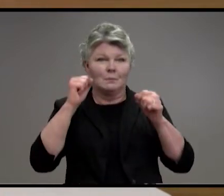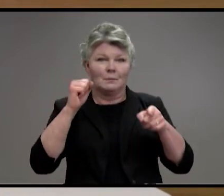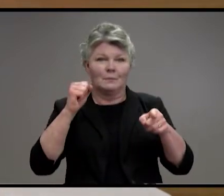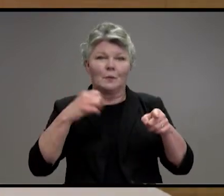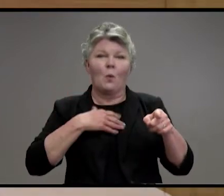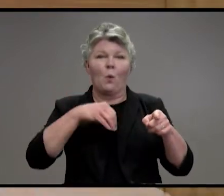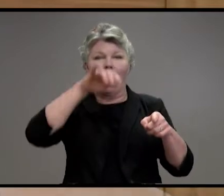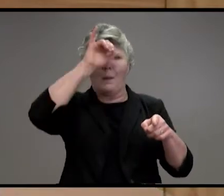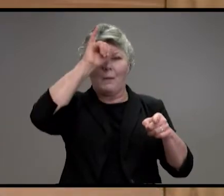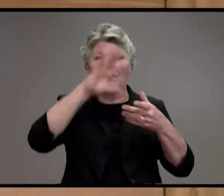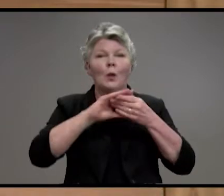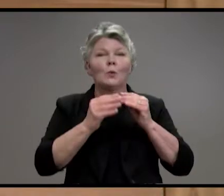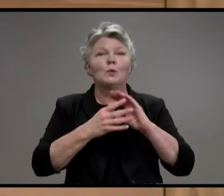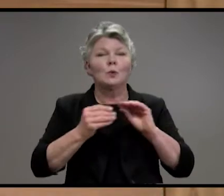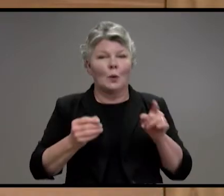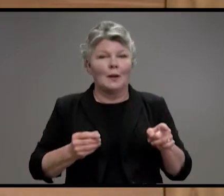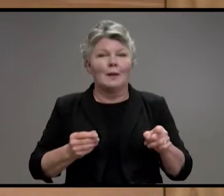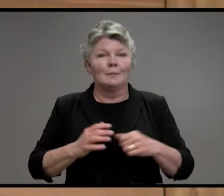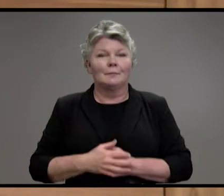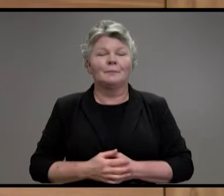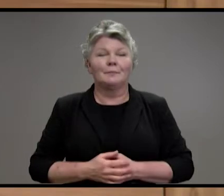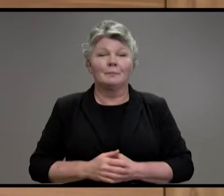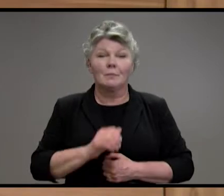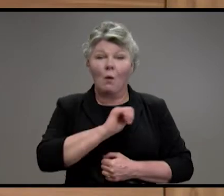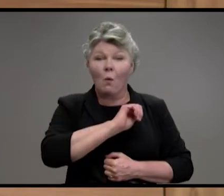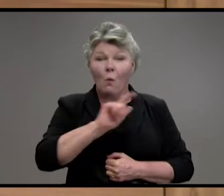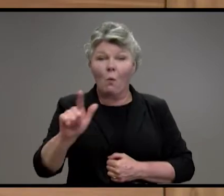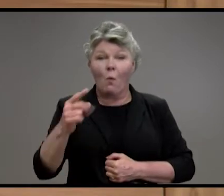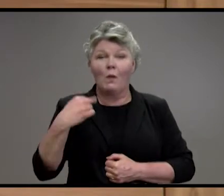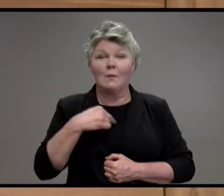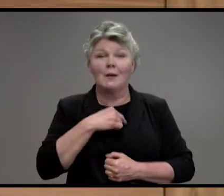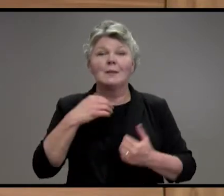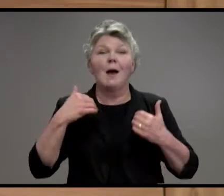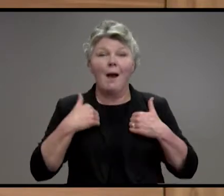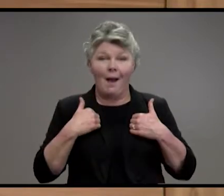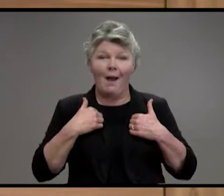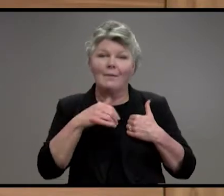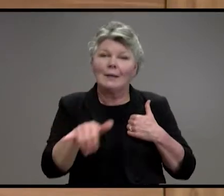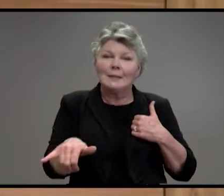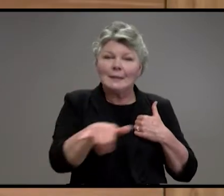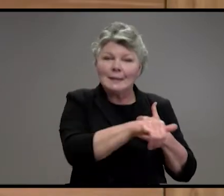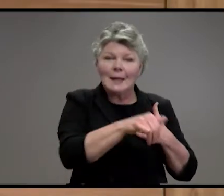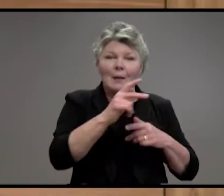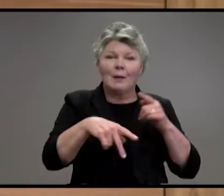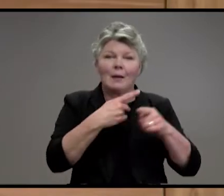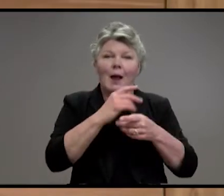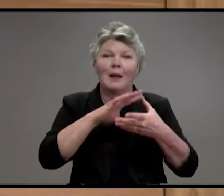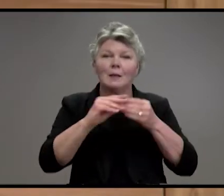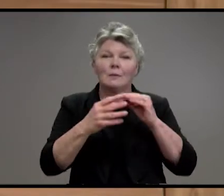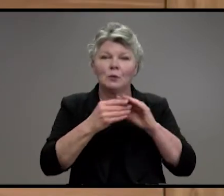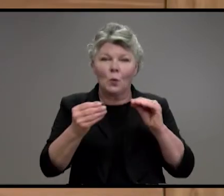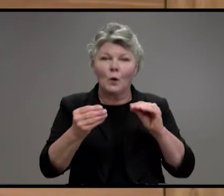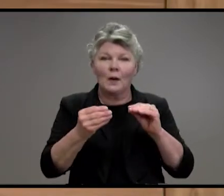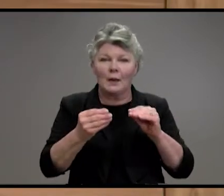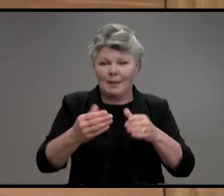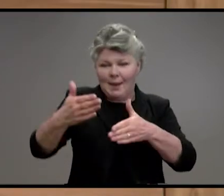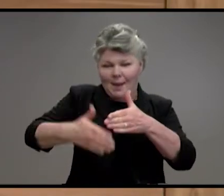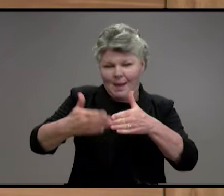story. And all of us have white buffalo stories, stories that end in an unexpected